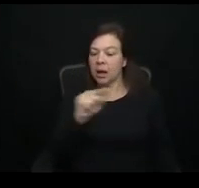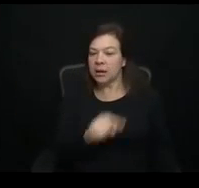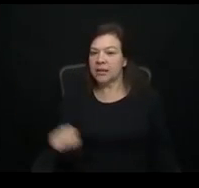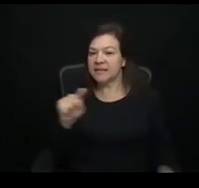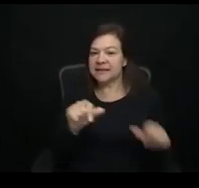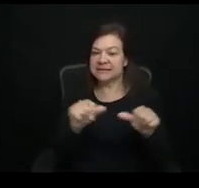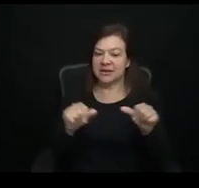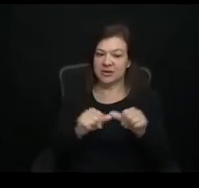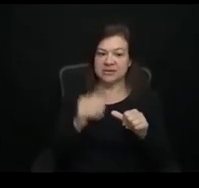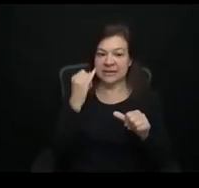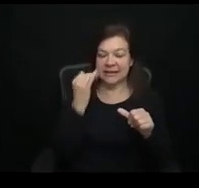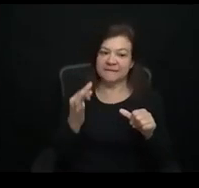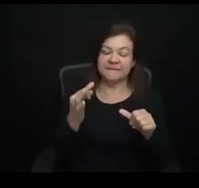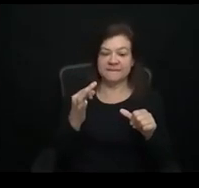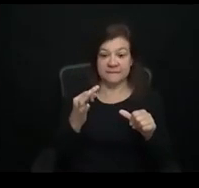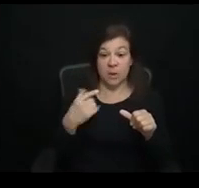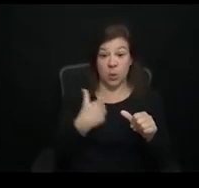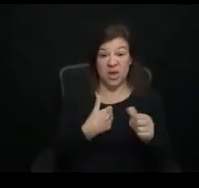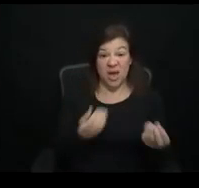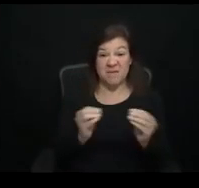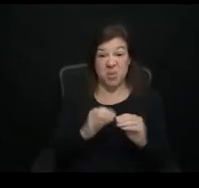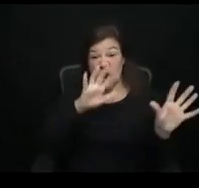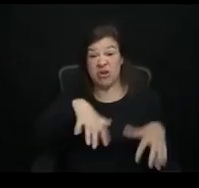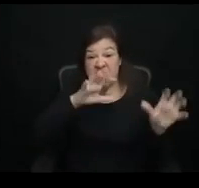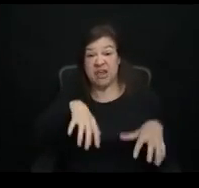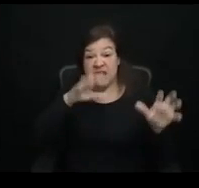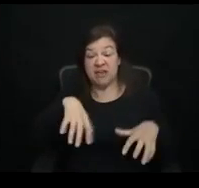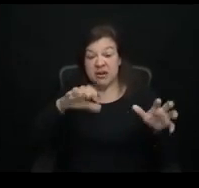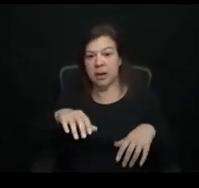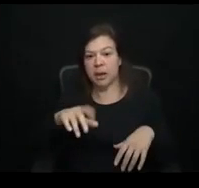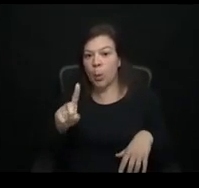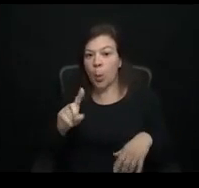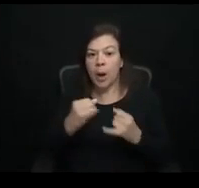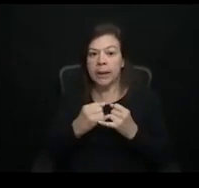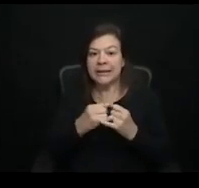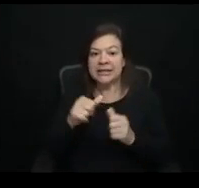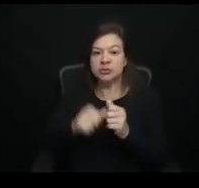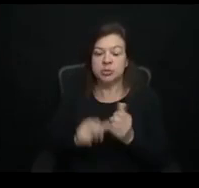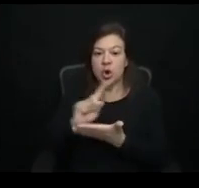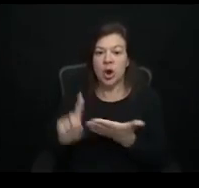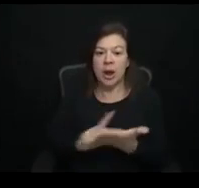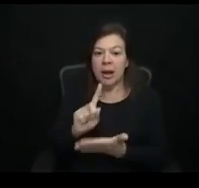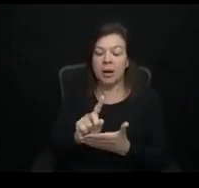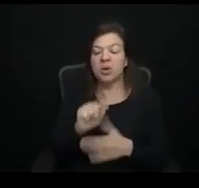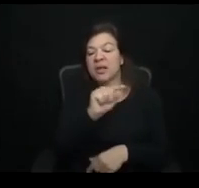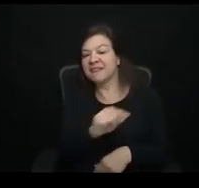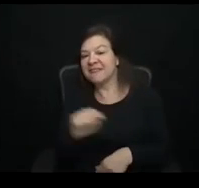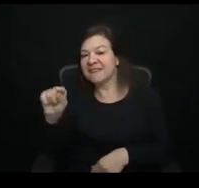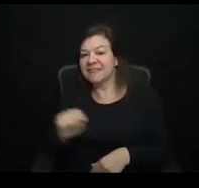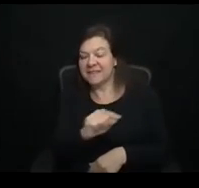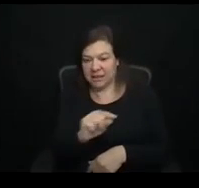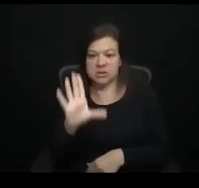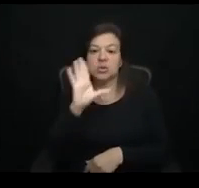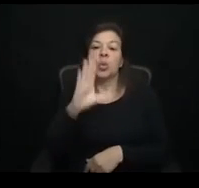get a significant amount of rainfall of an inch an hour or so, these are the areas that have the